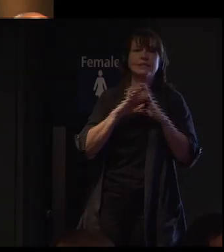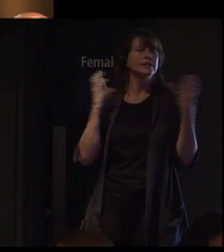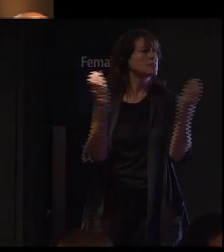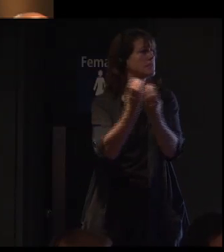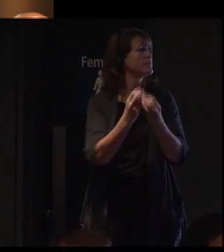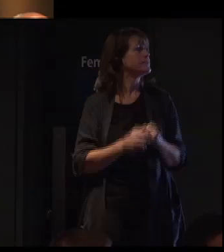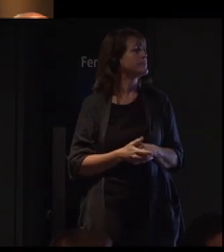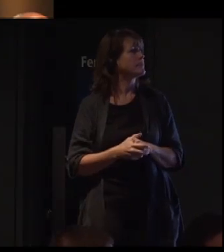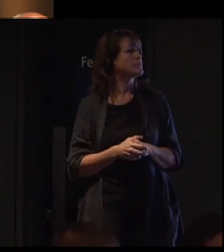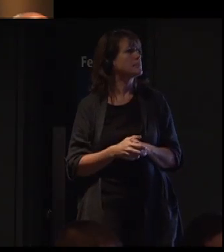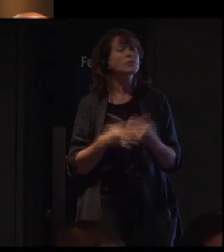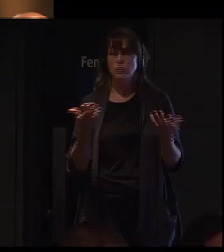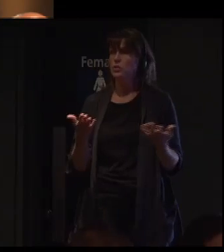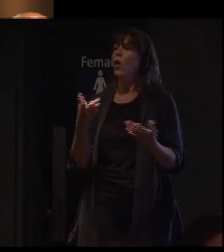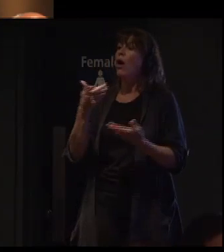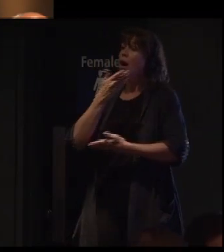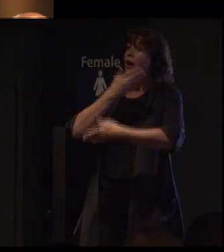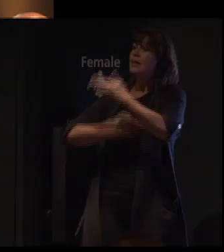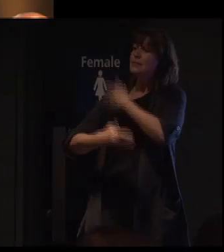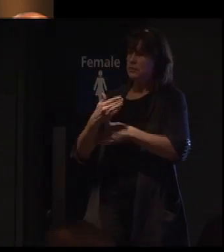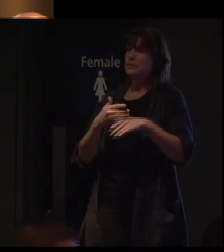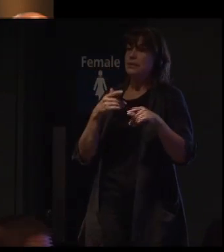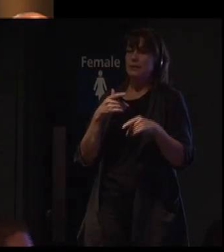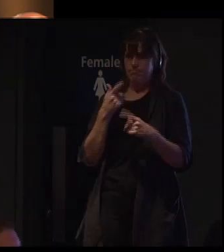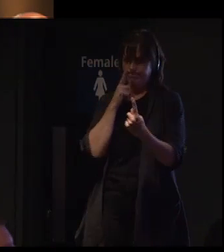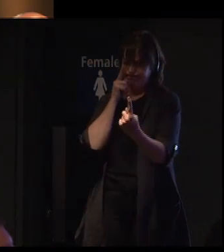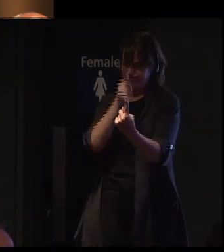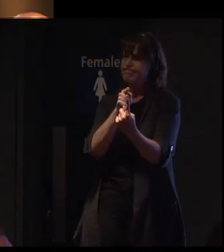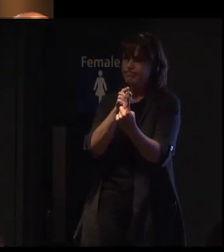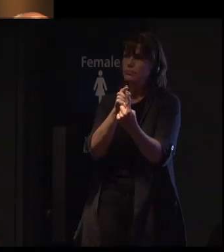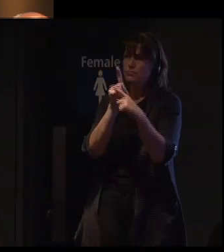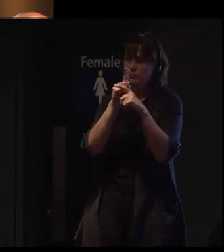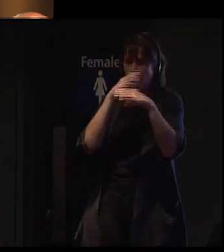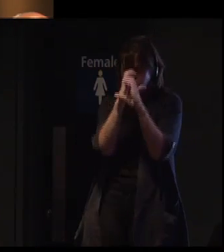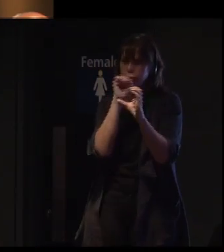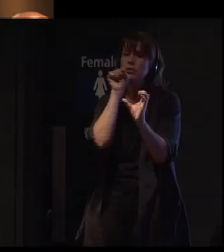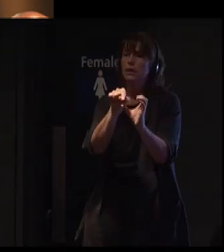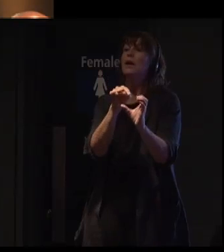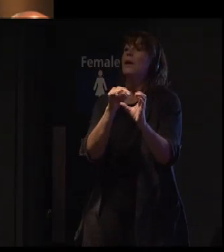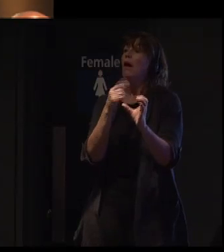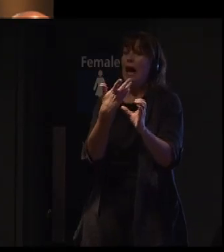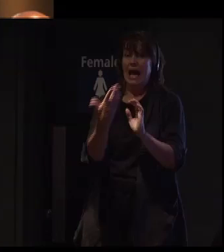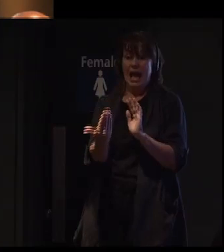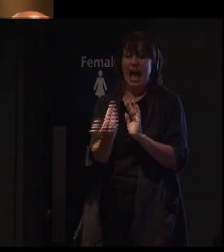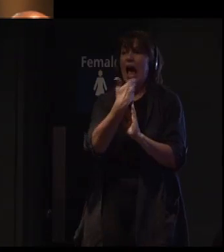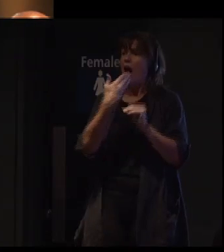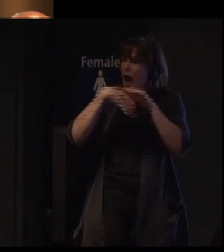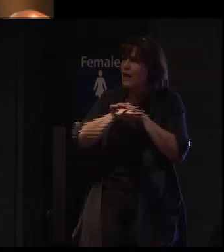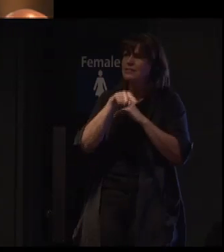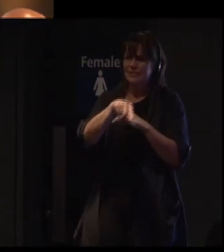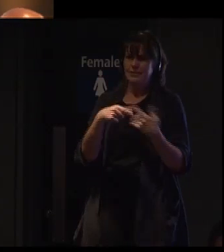Basically, it means that disabled people should be considered as a key target group. Not only because access is a fundamental human